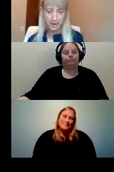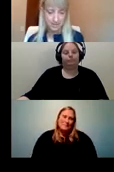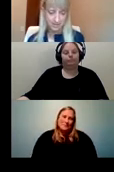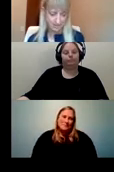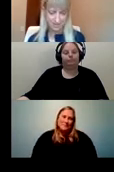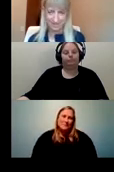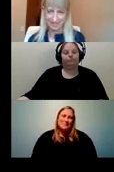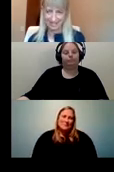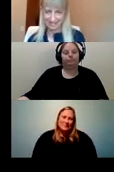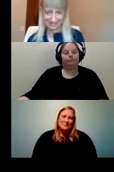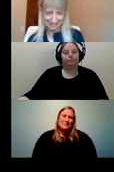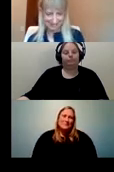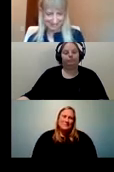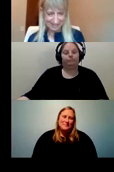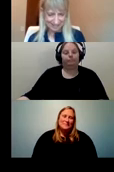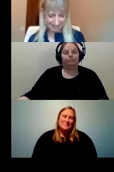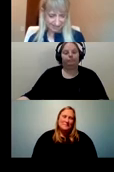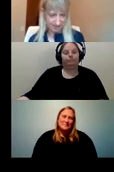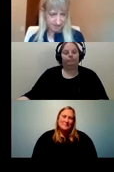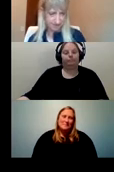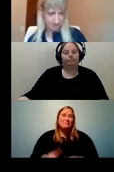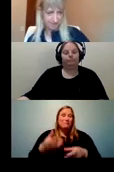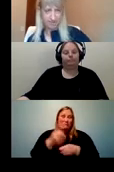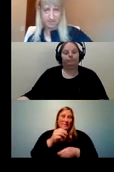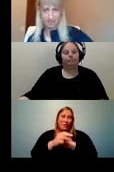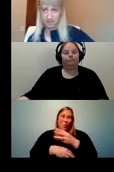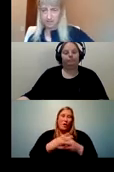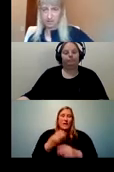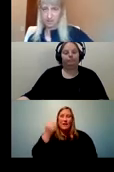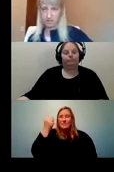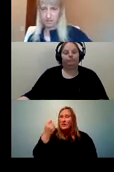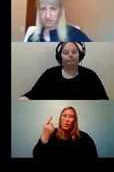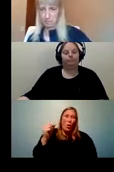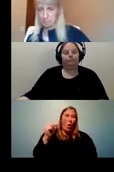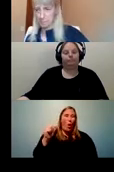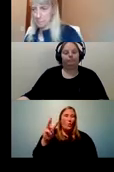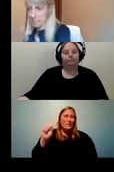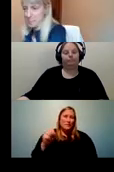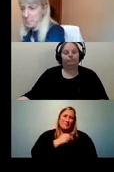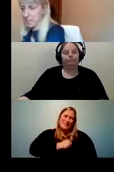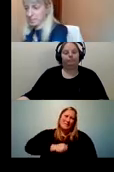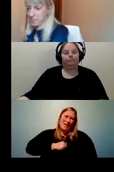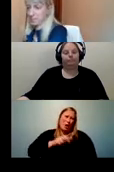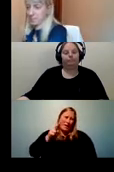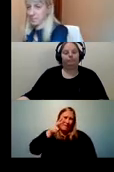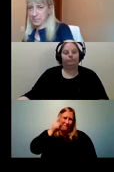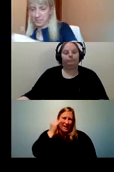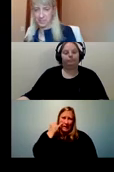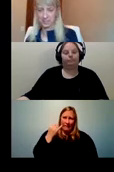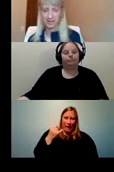I have a lot of faith in the world. And go Wisconsin. And I'm sorry, biking fan, if I insulted you